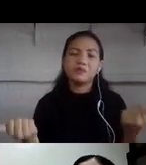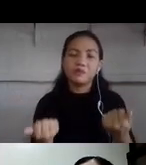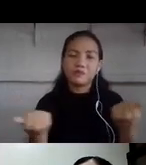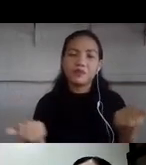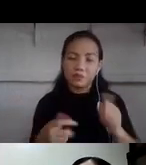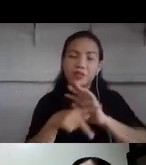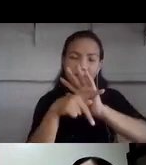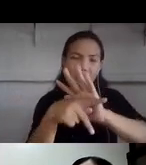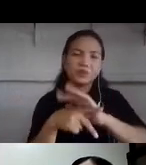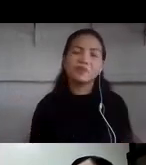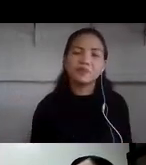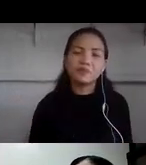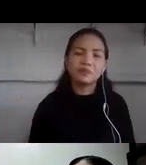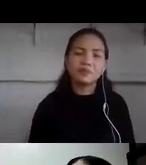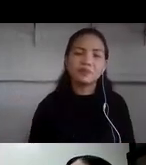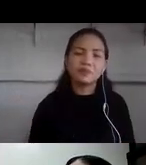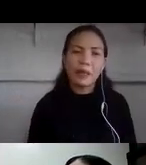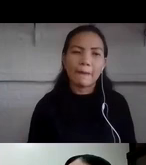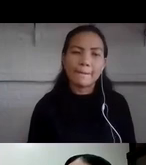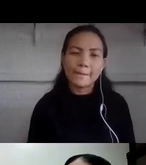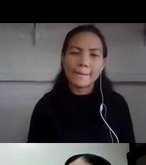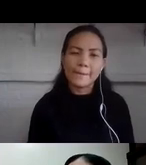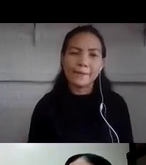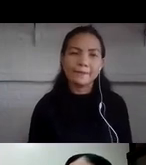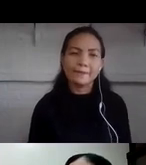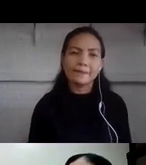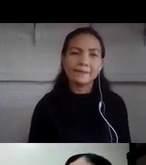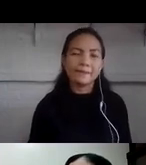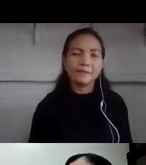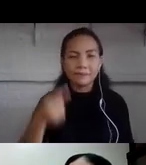presentation. Okay. So for the Google